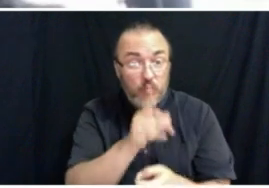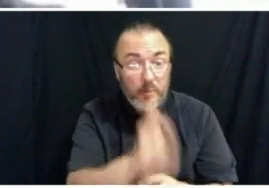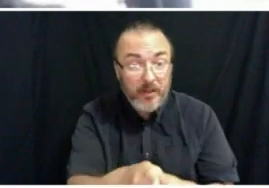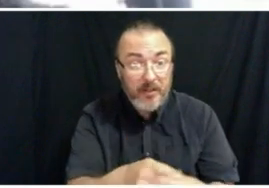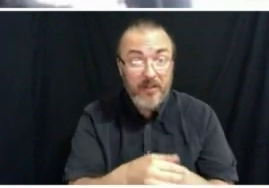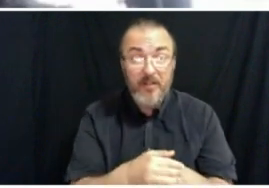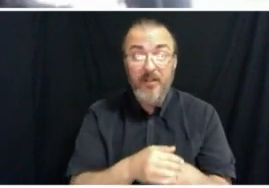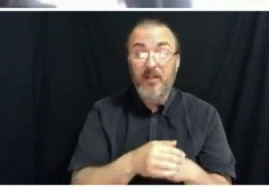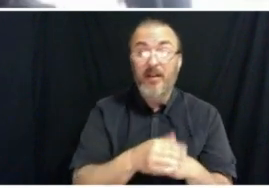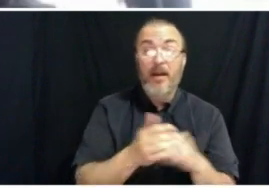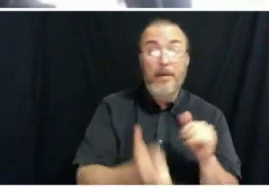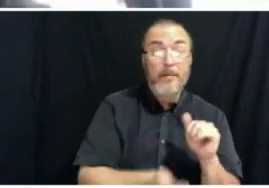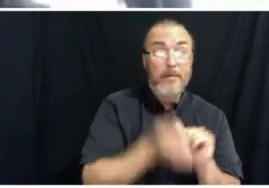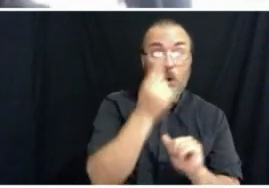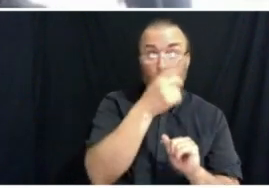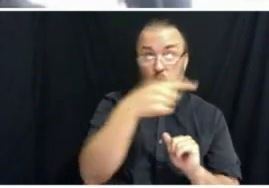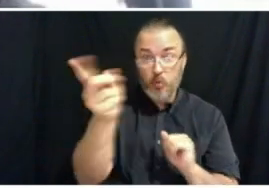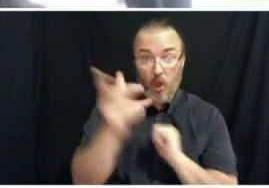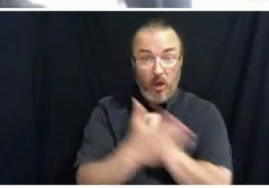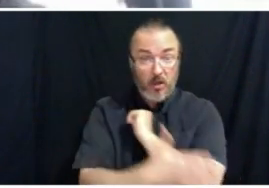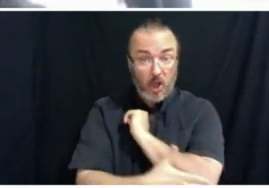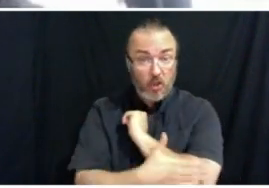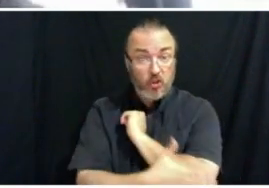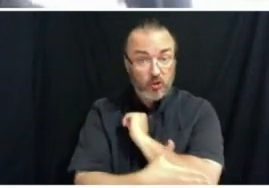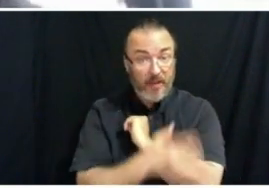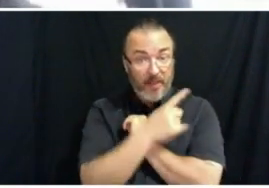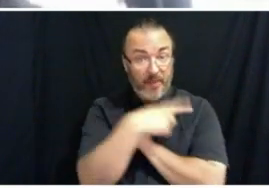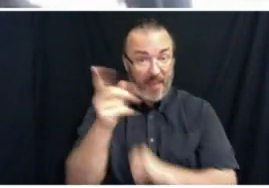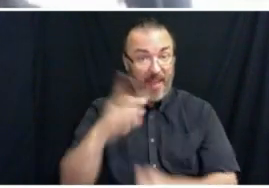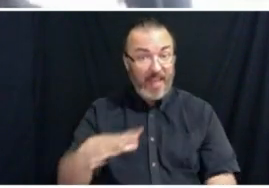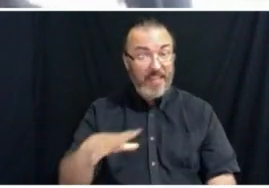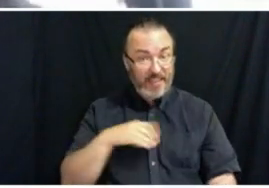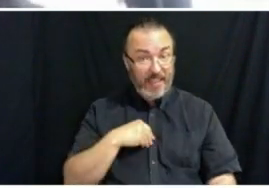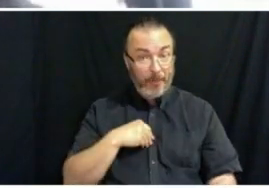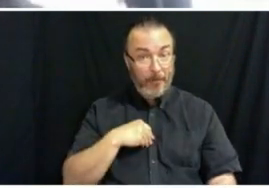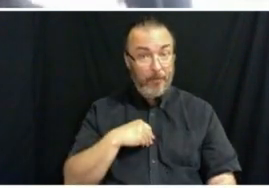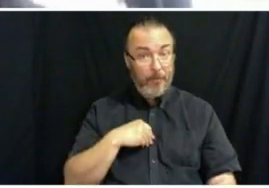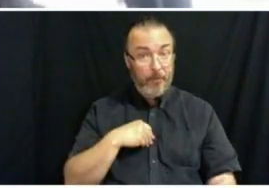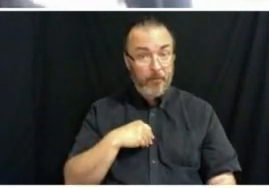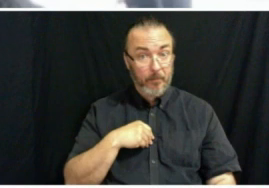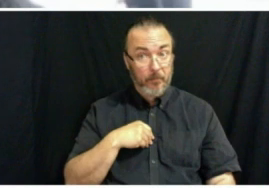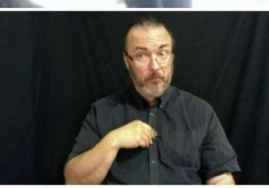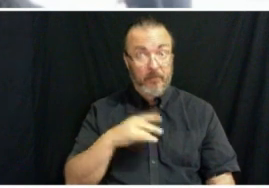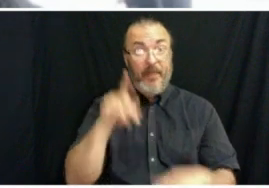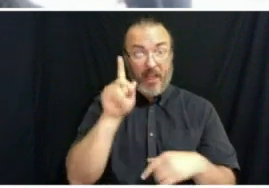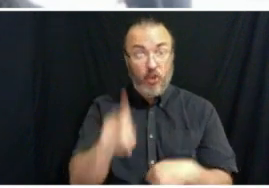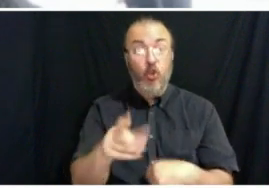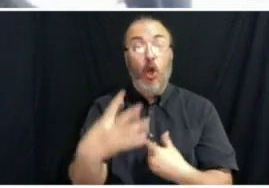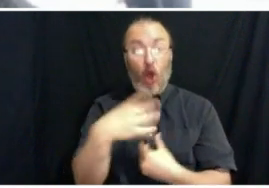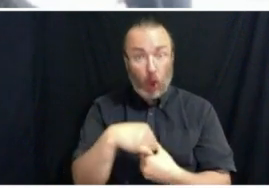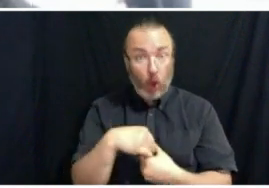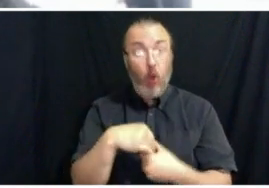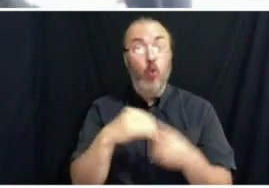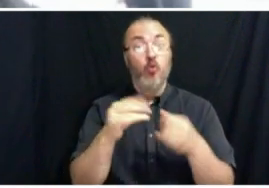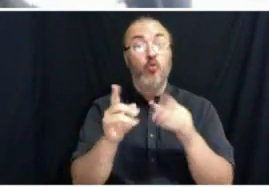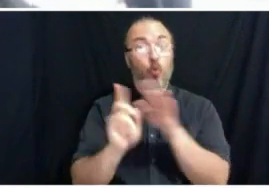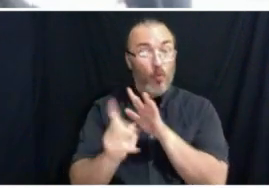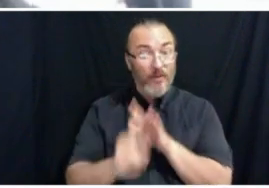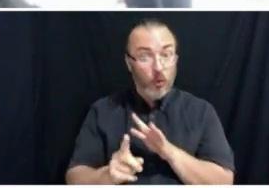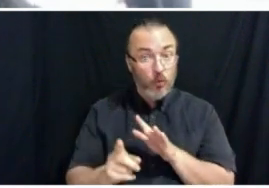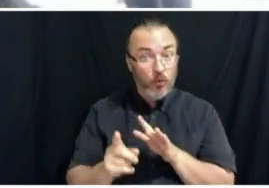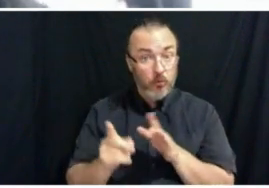most countries accept that they should include refugee children and children of